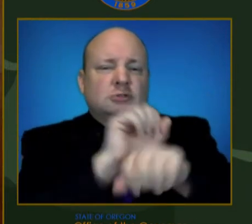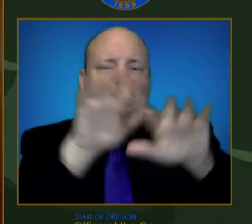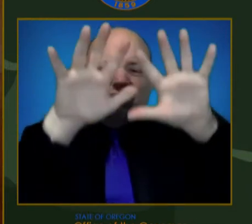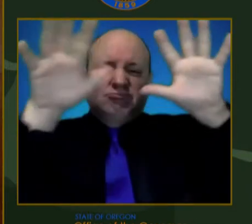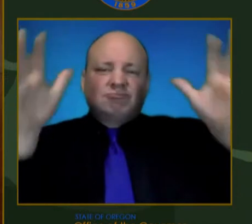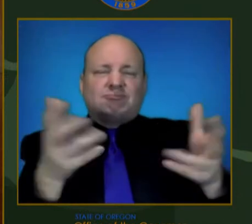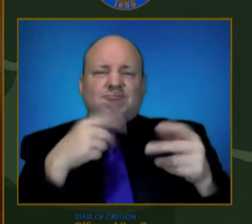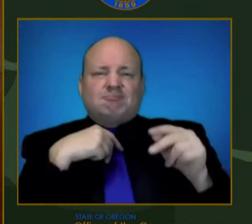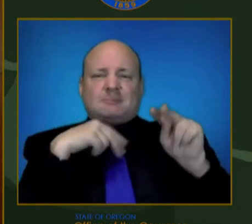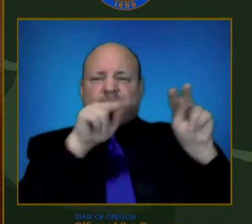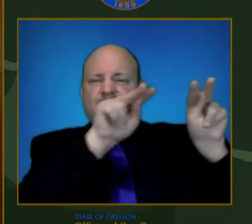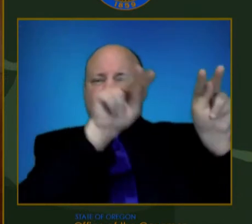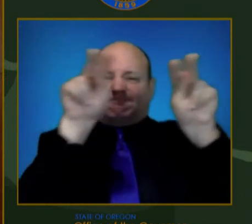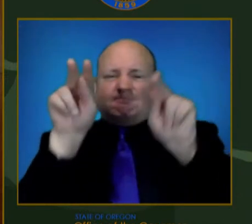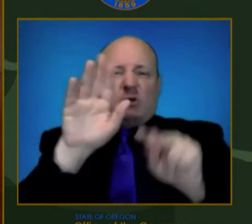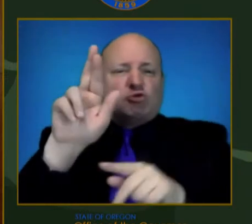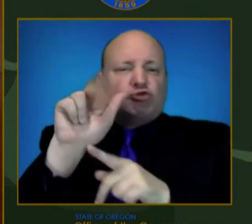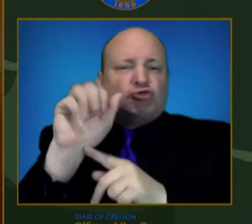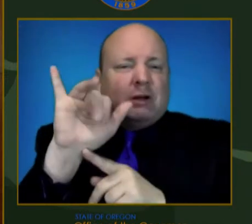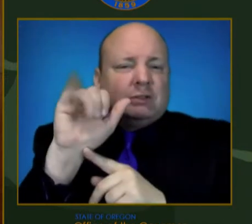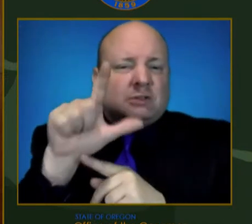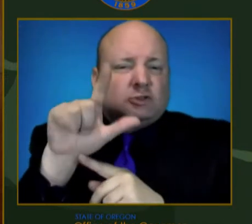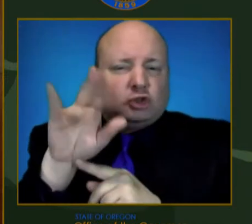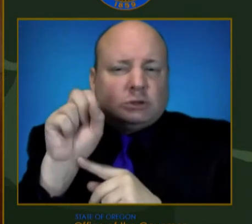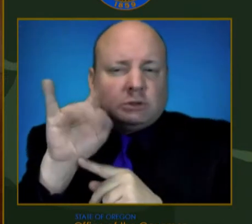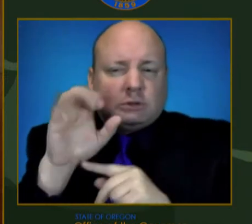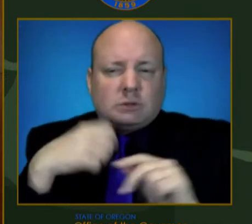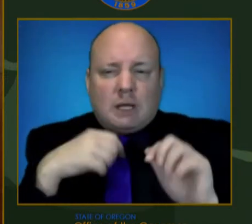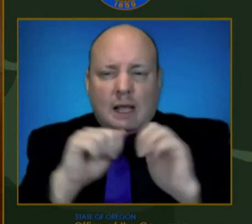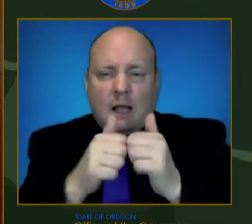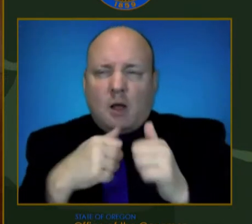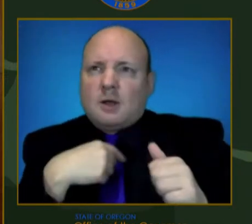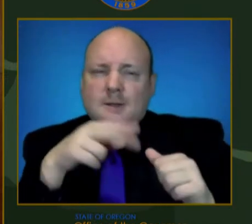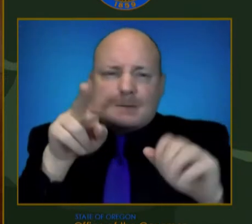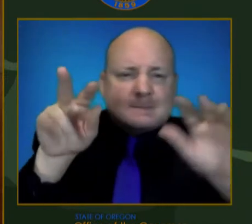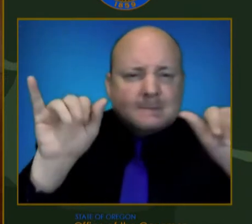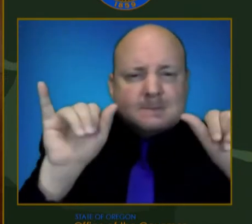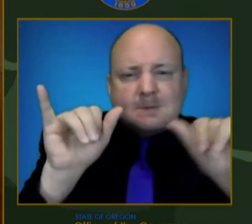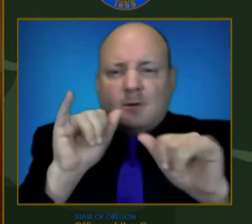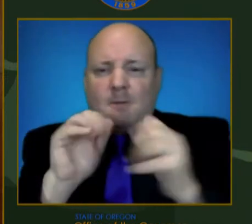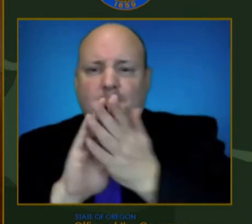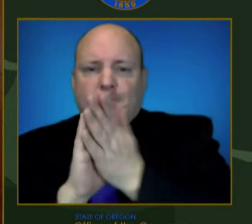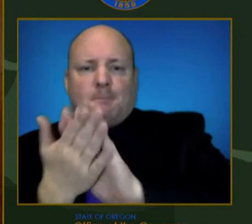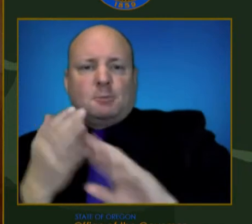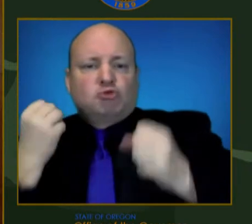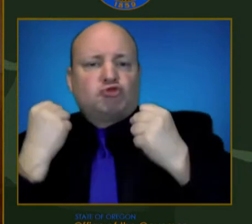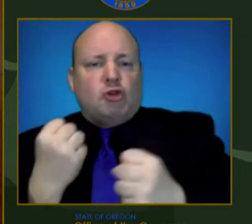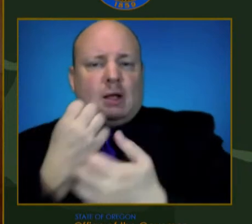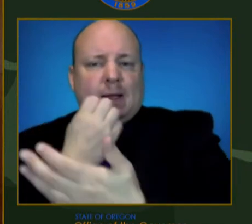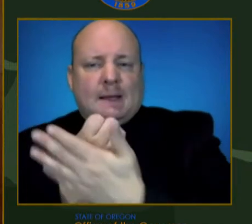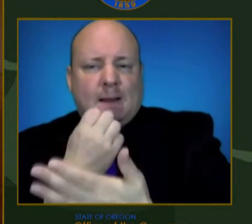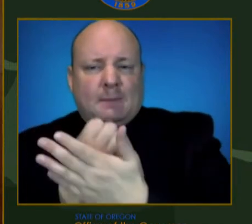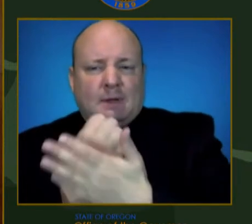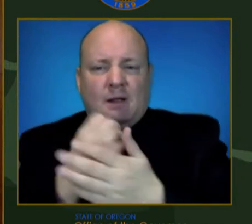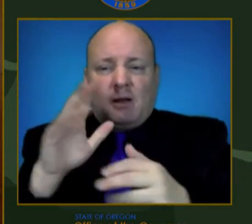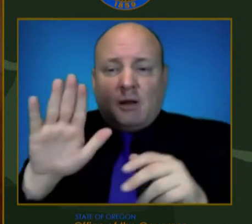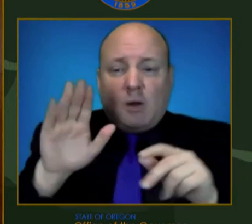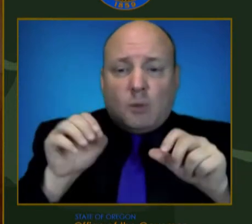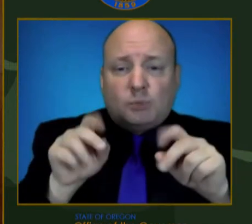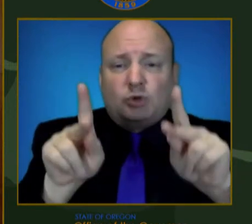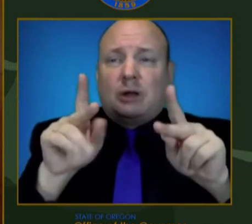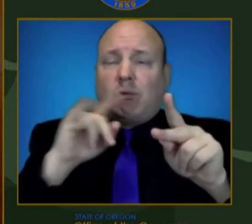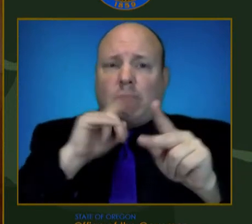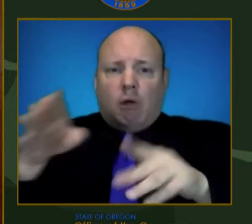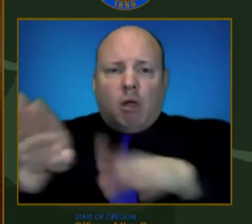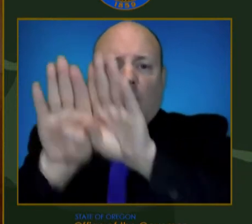today, in the middle of Oregon's strong economic recovery, the doors of opportunity remain closed for too many